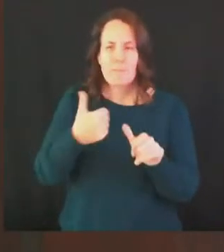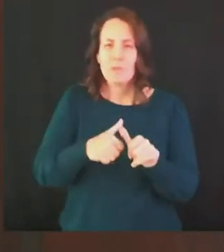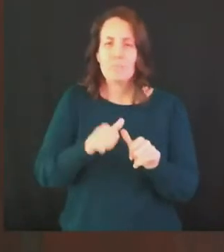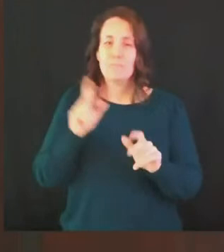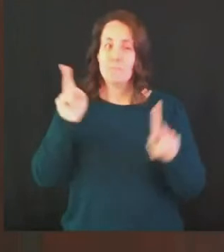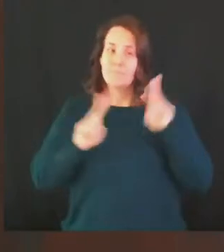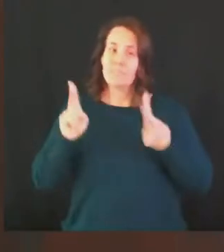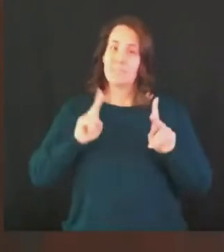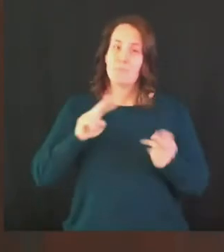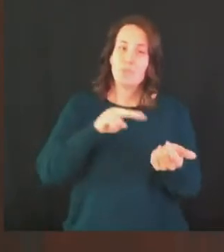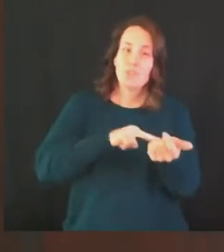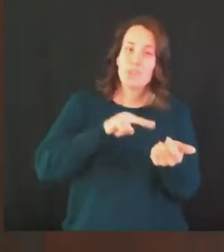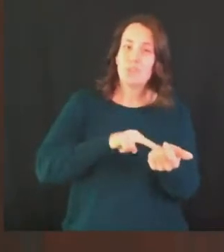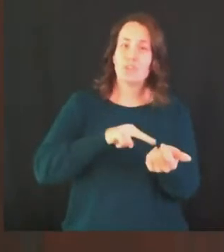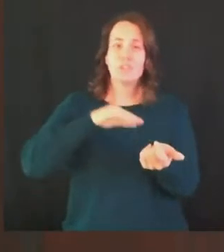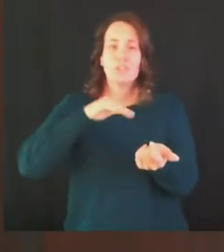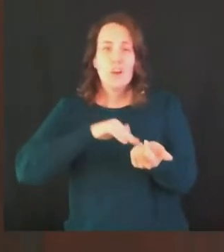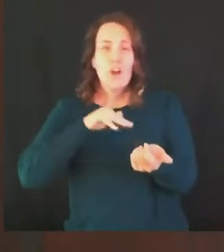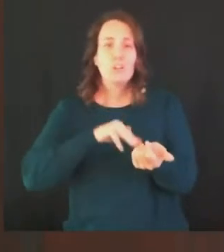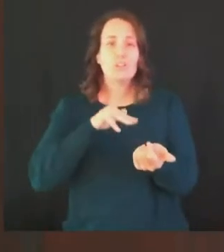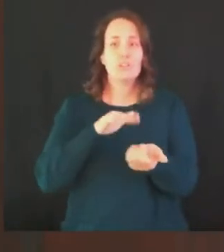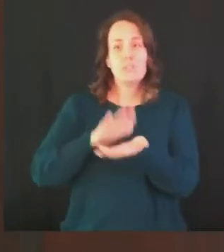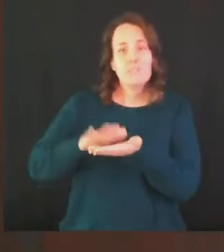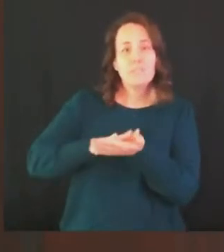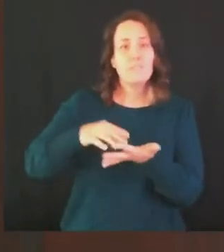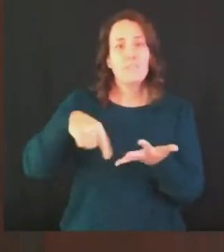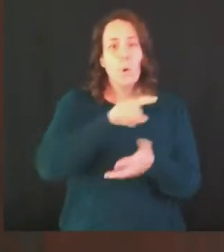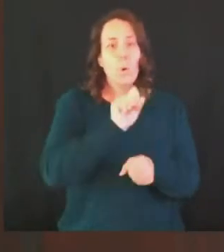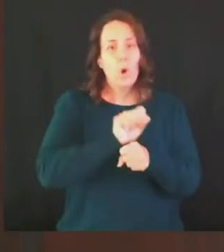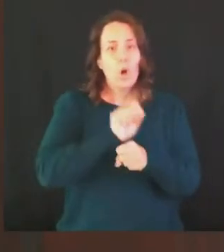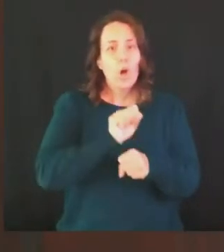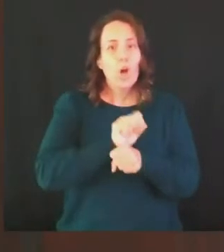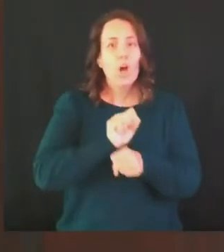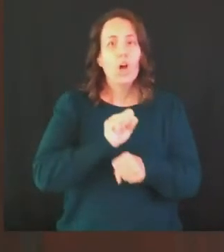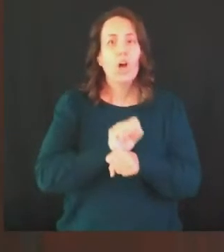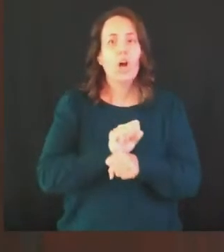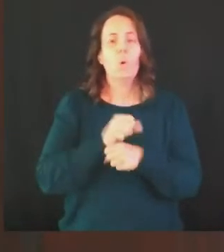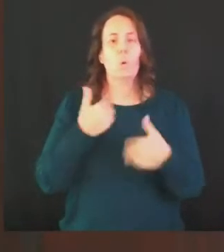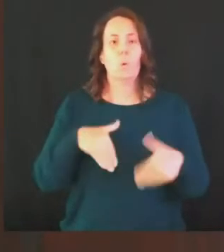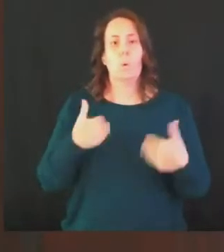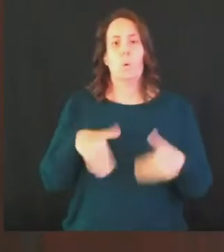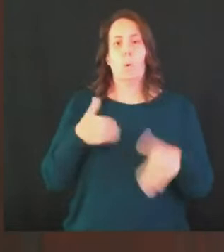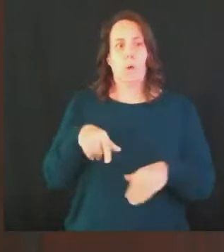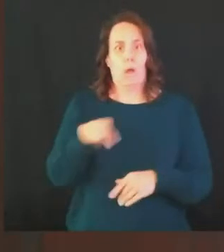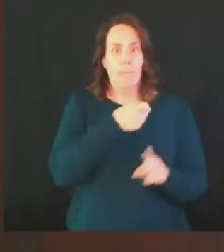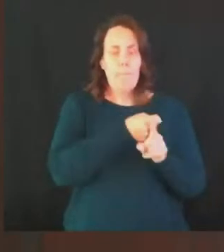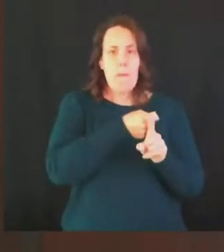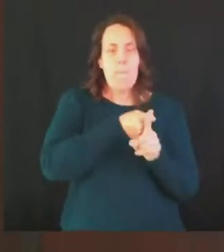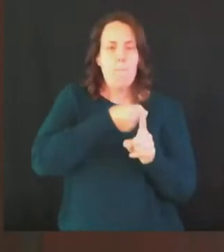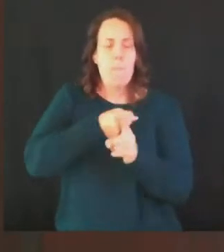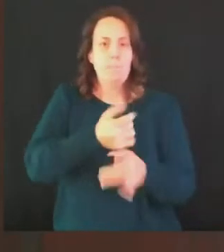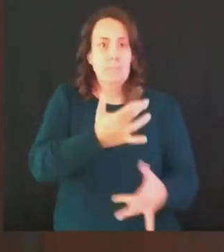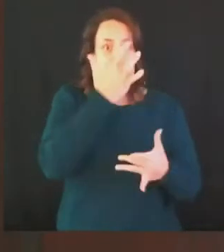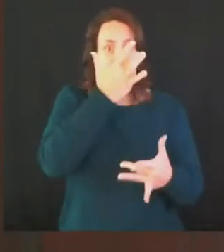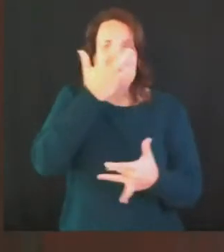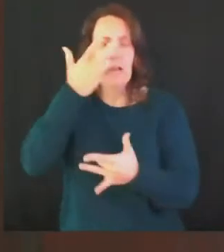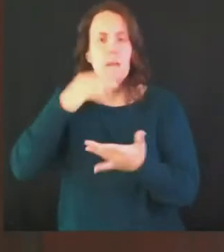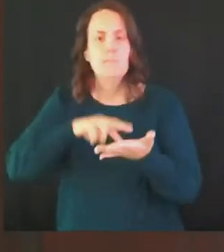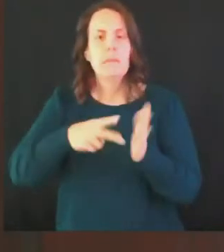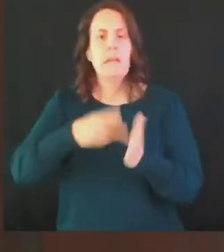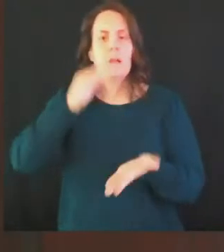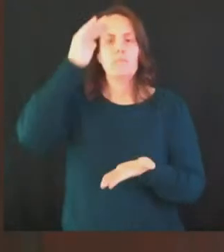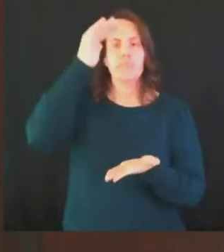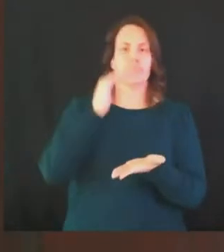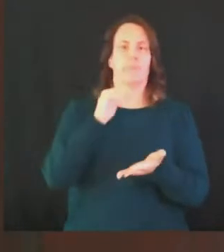working around the clock to keep us all safe and to care for our loved ones, and are risking their own health and safety to do